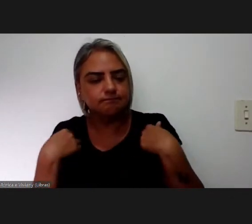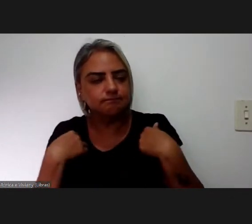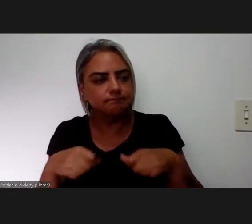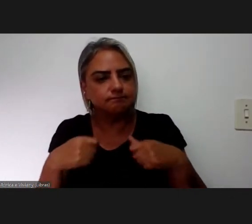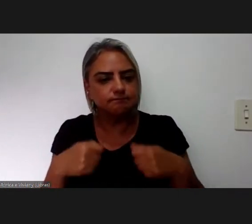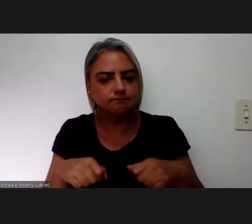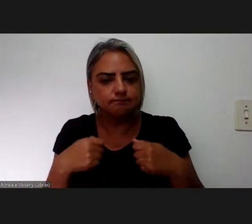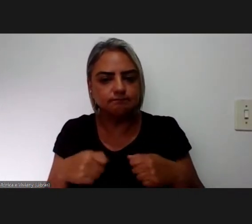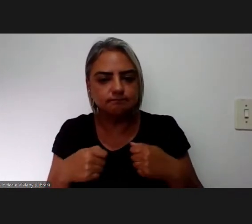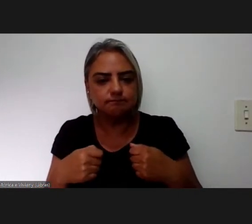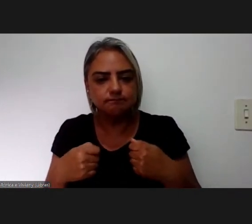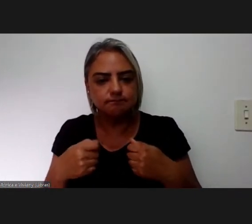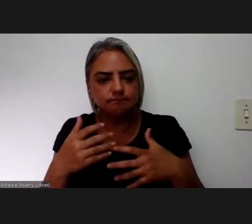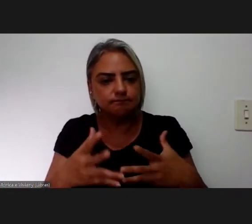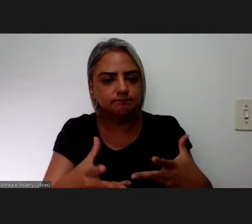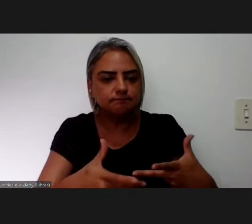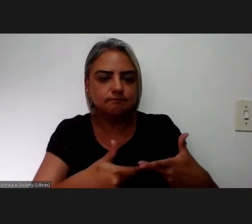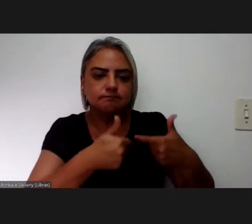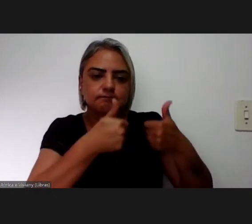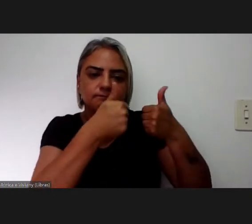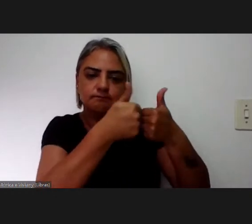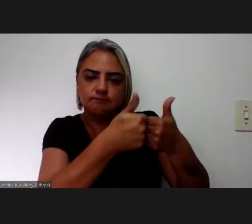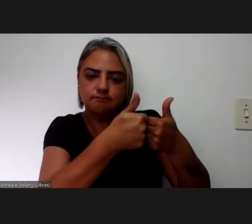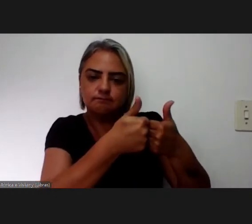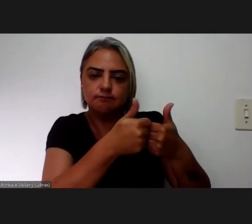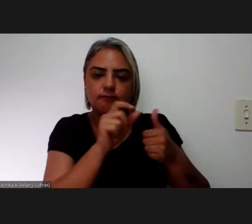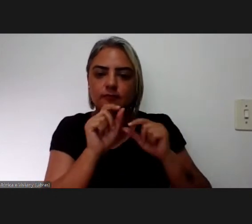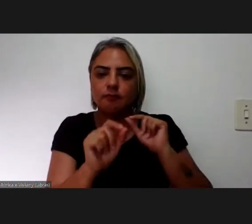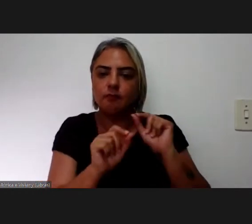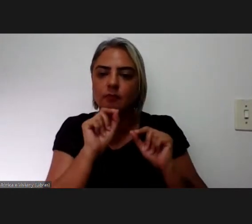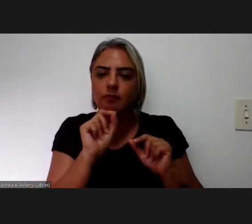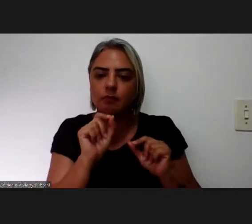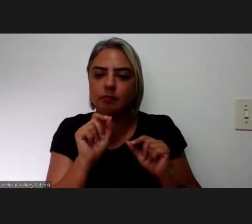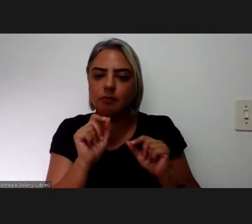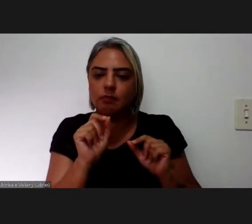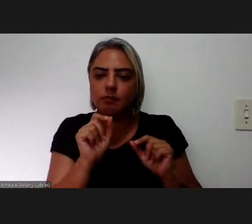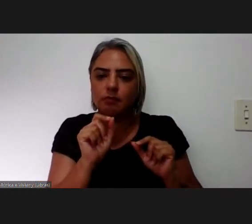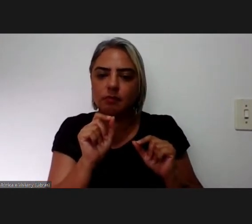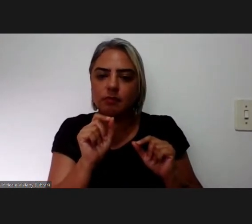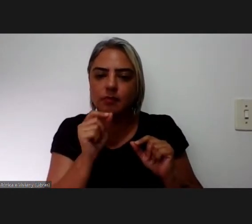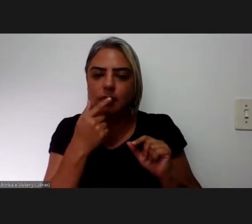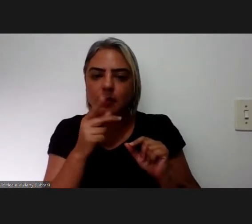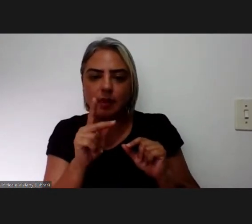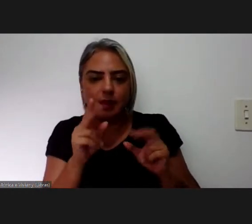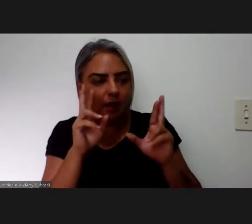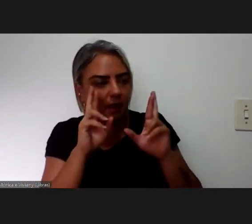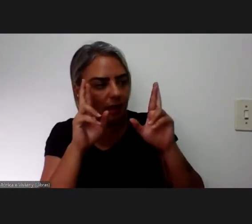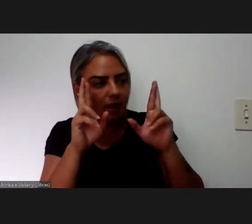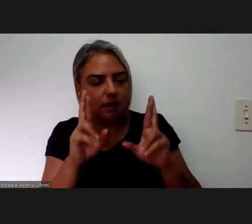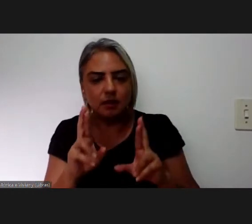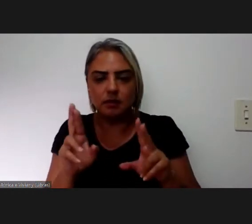health care needs to be qualified to this,